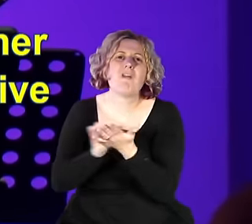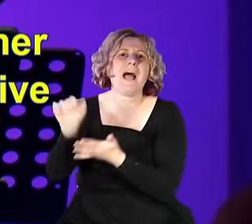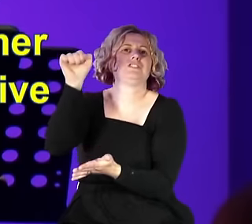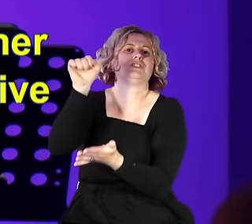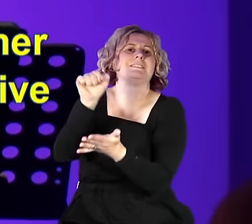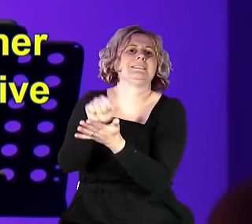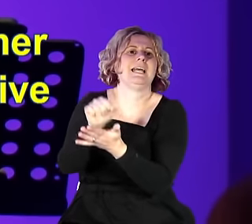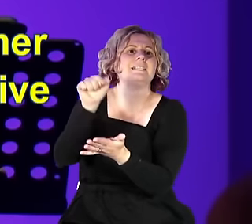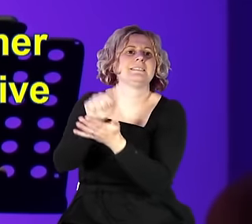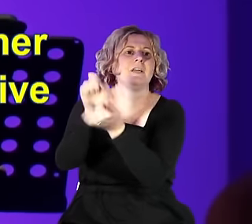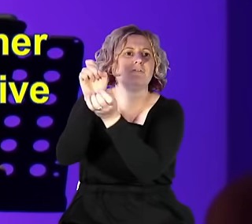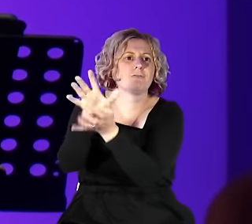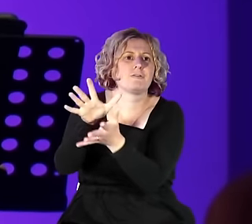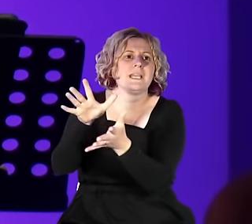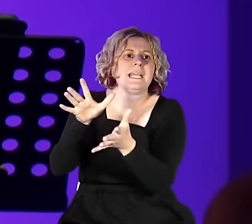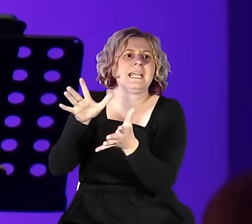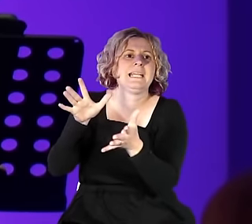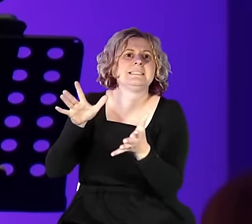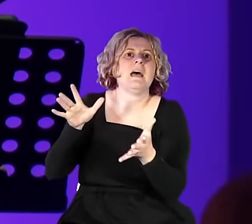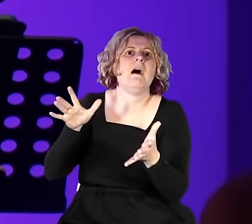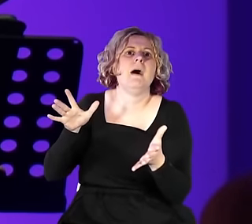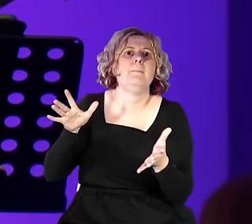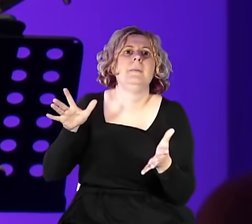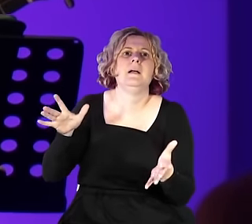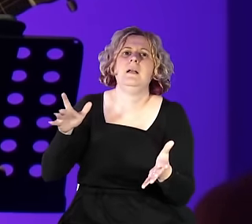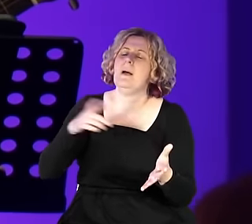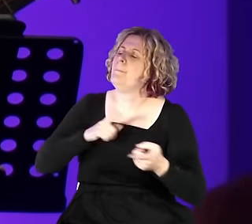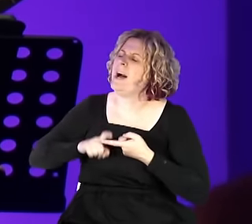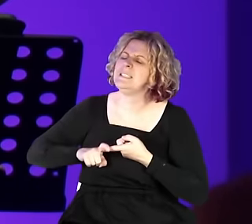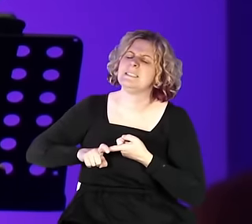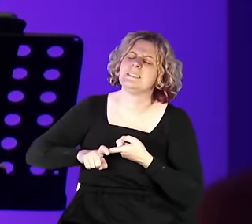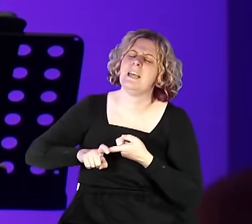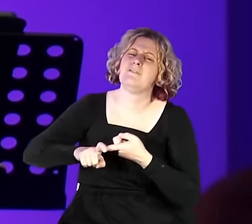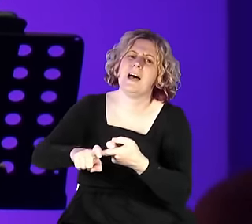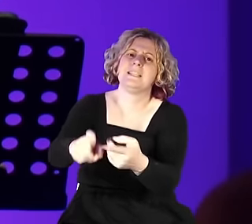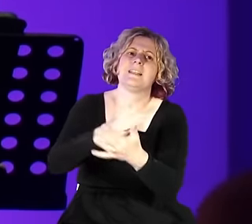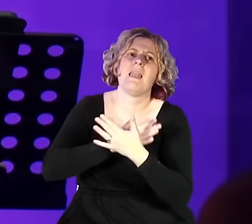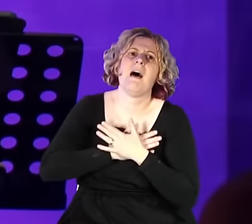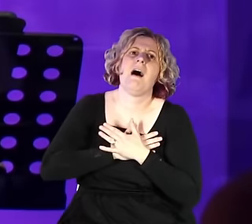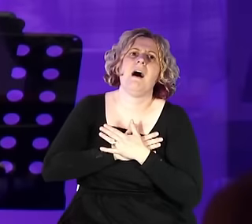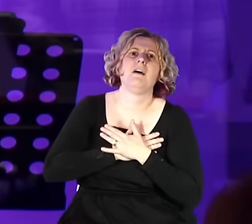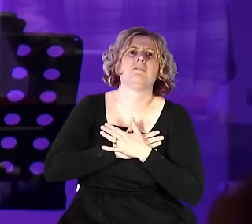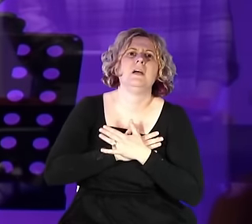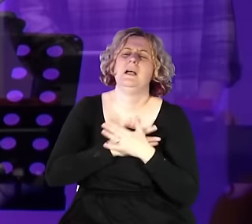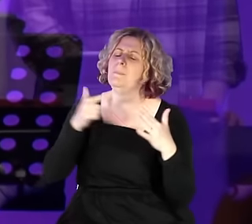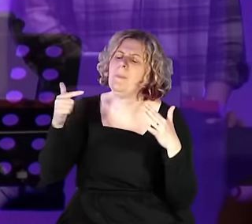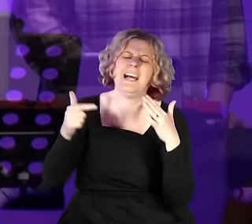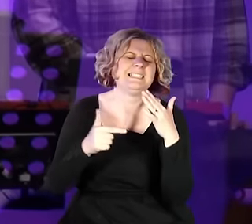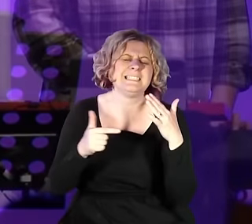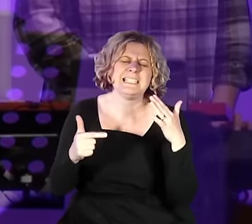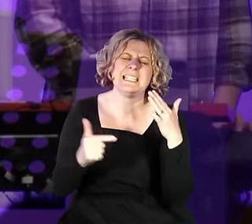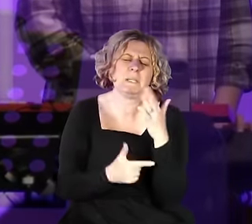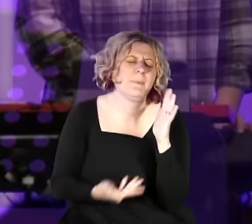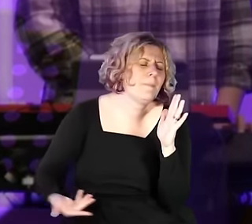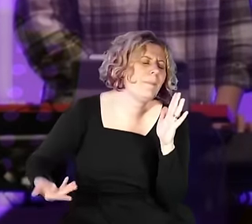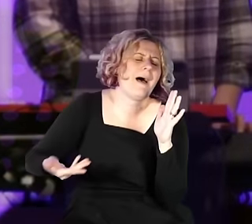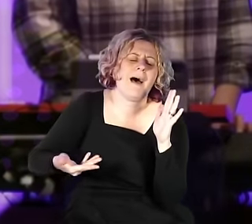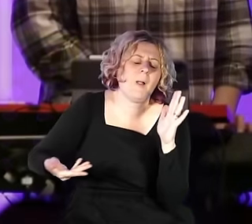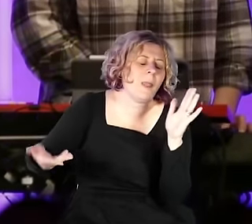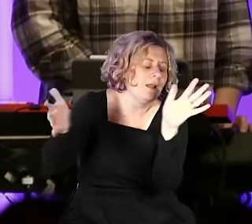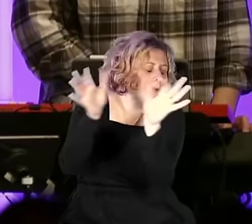my righteousness and freedom, my steadfast love, my deep